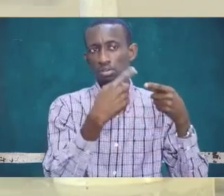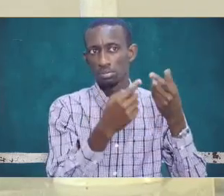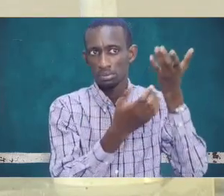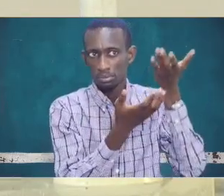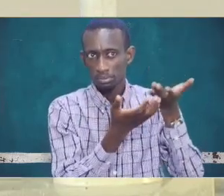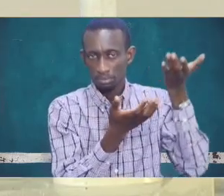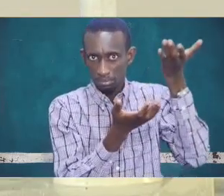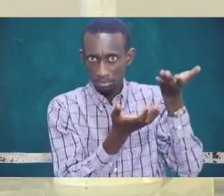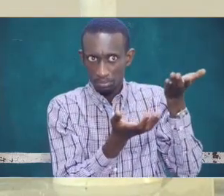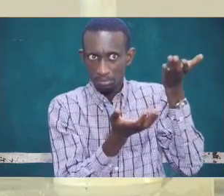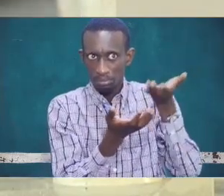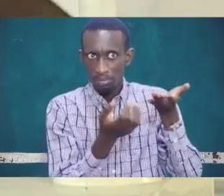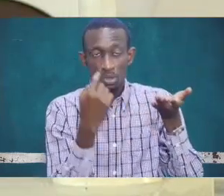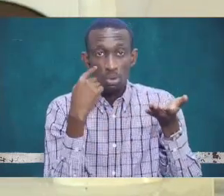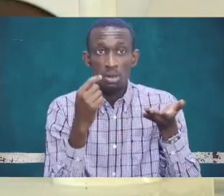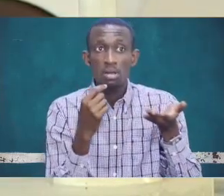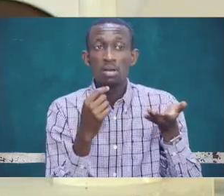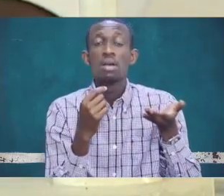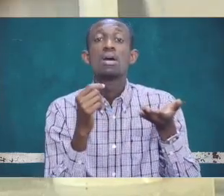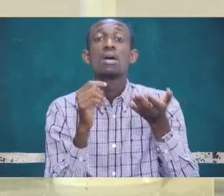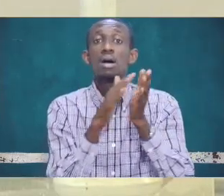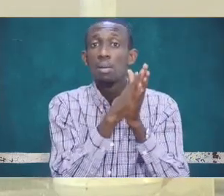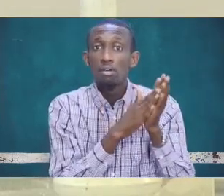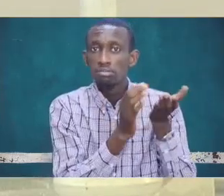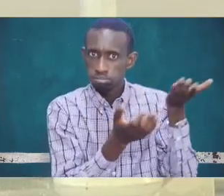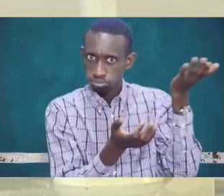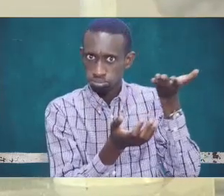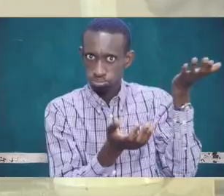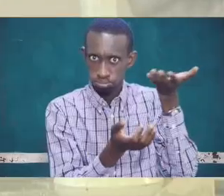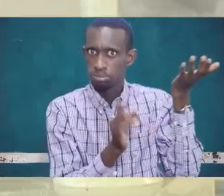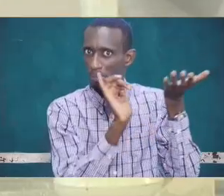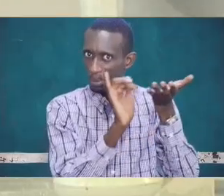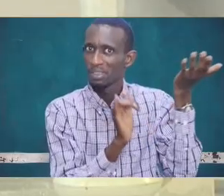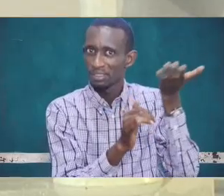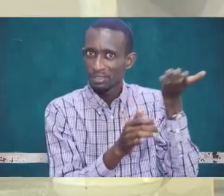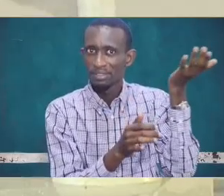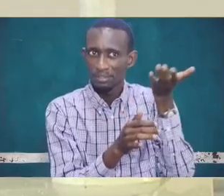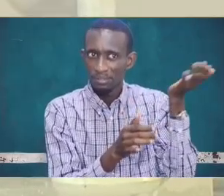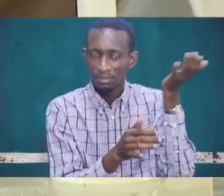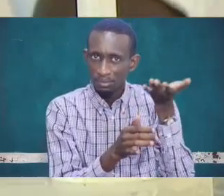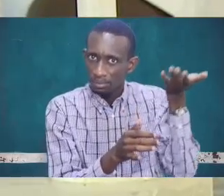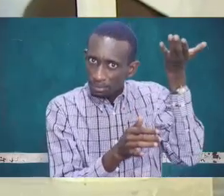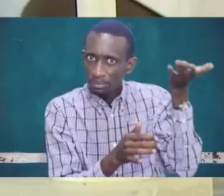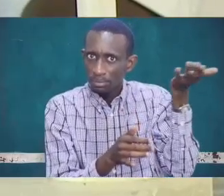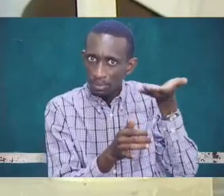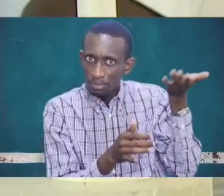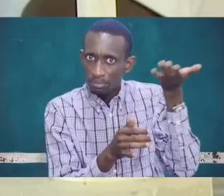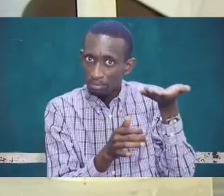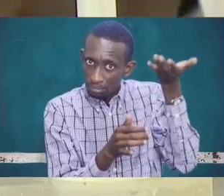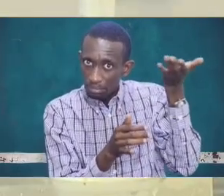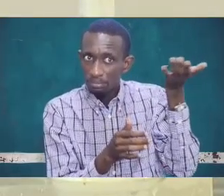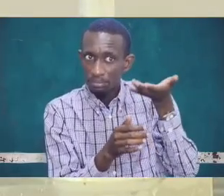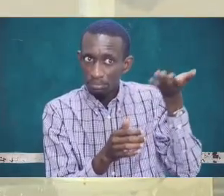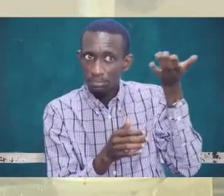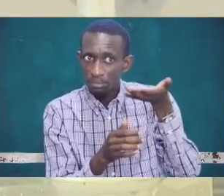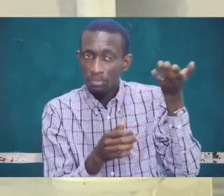So when you look at this one, you see the oil is still on the top. So we have reduced even the amount of water that was there. So